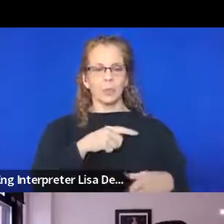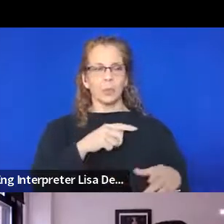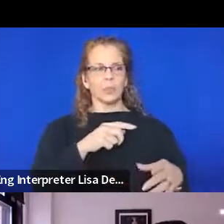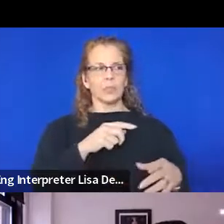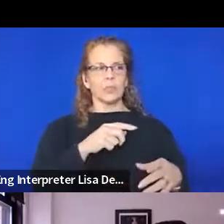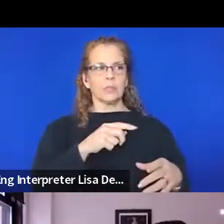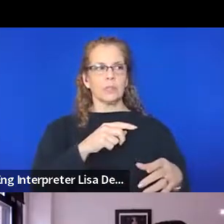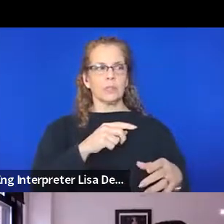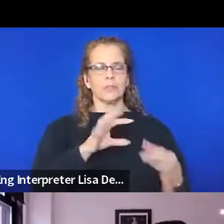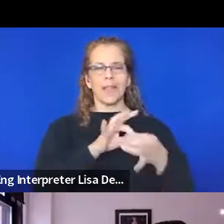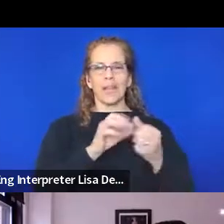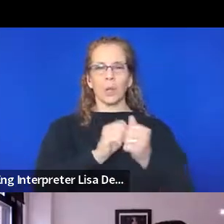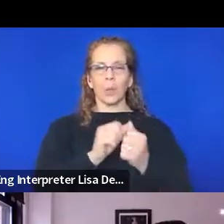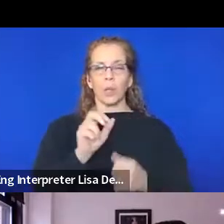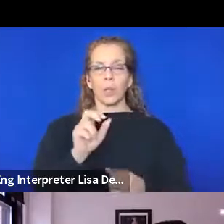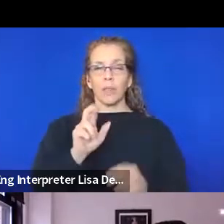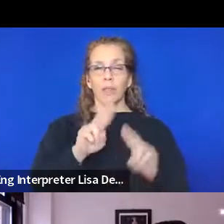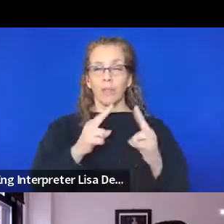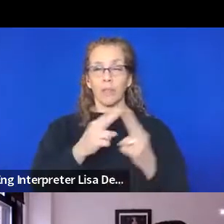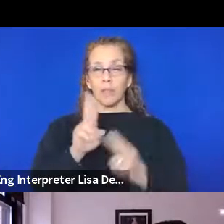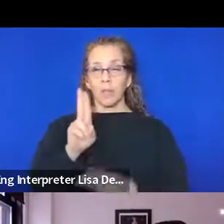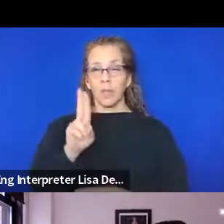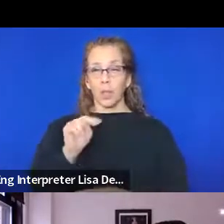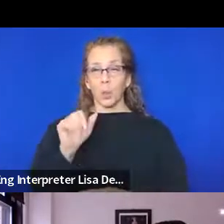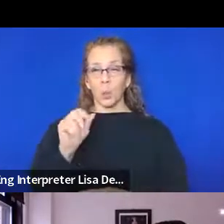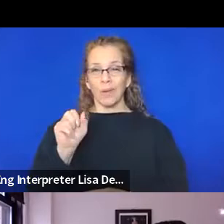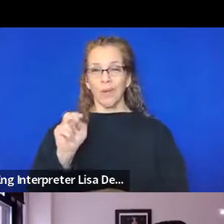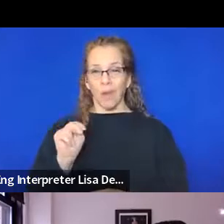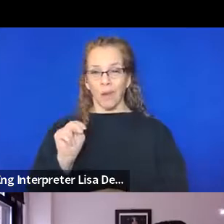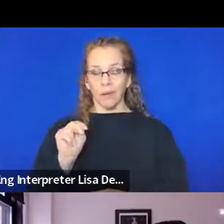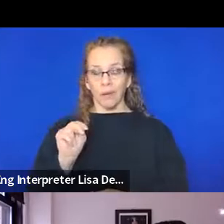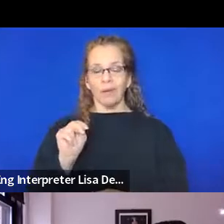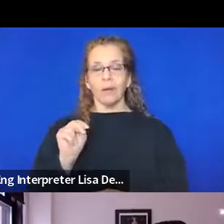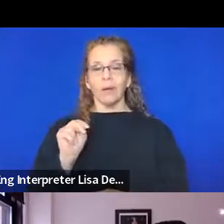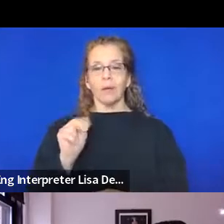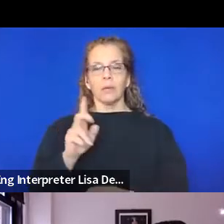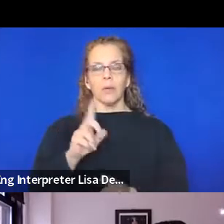unions. But it really, it fed